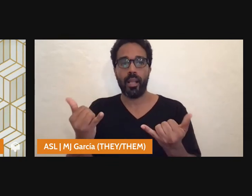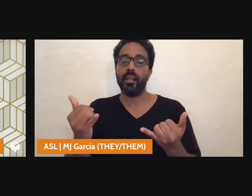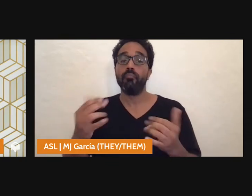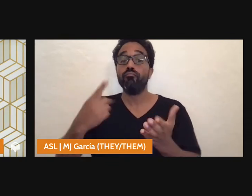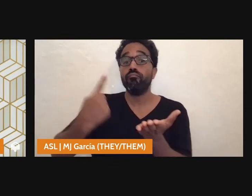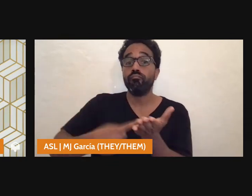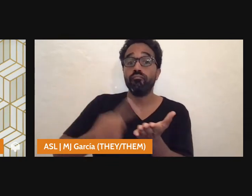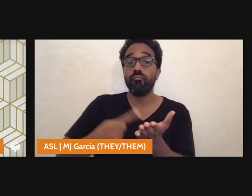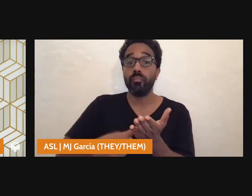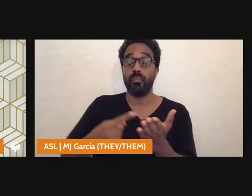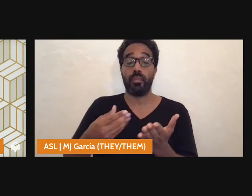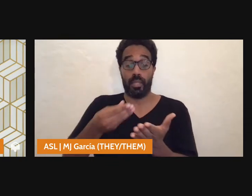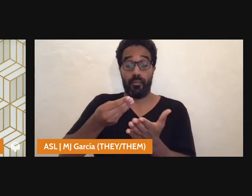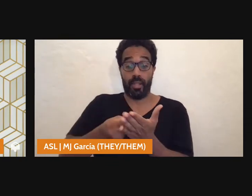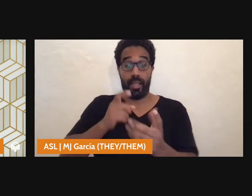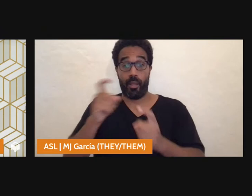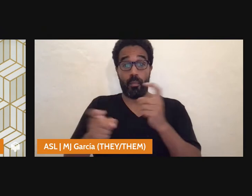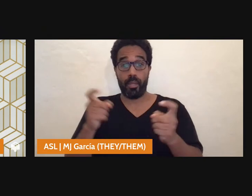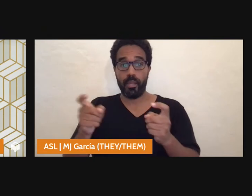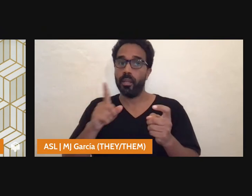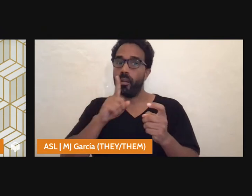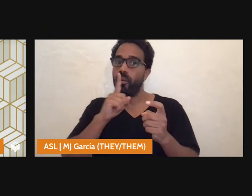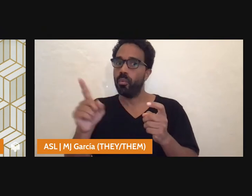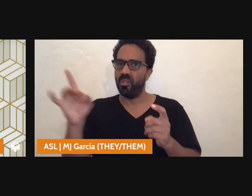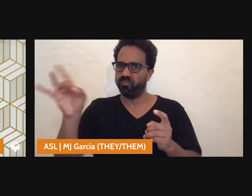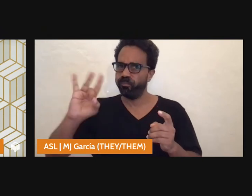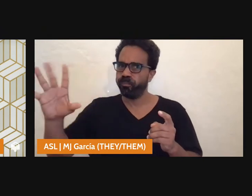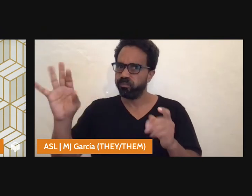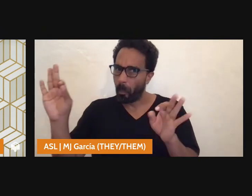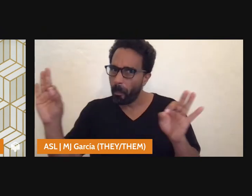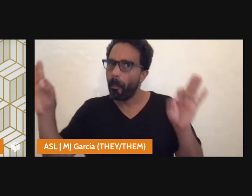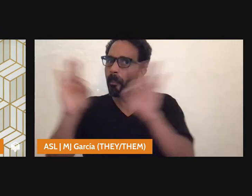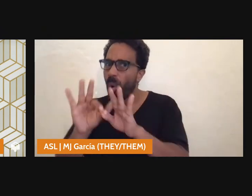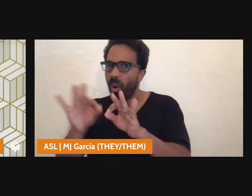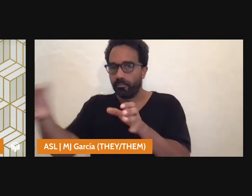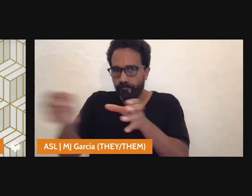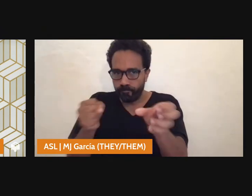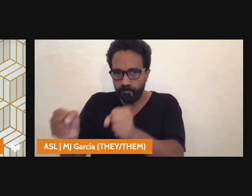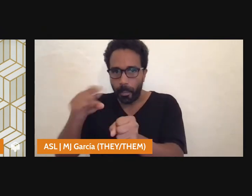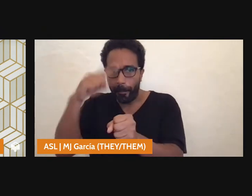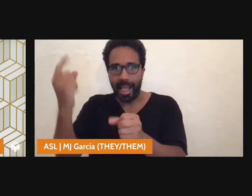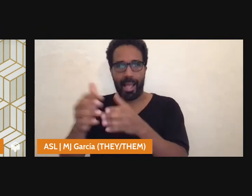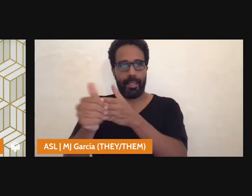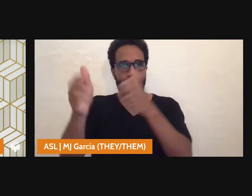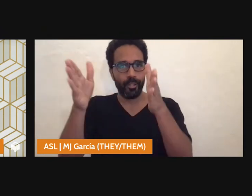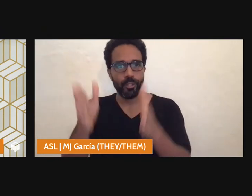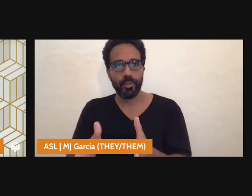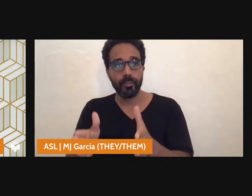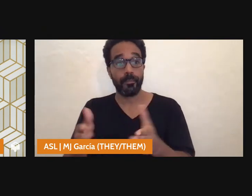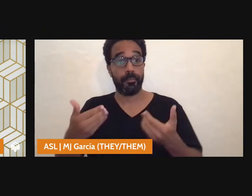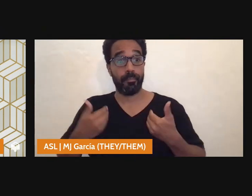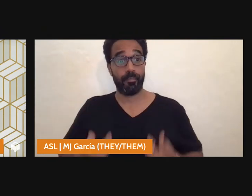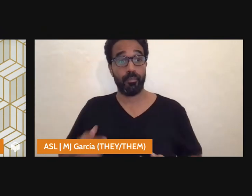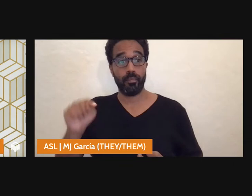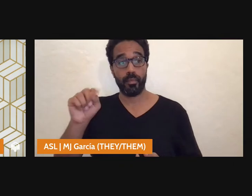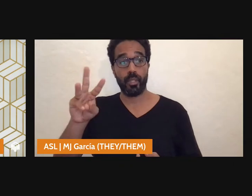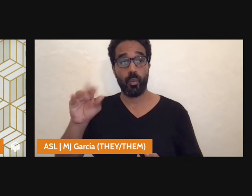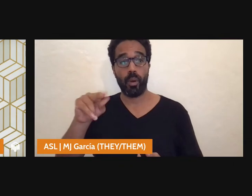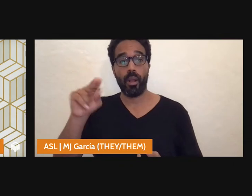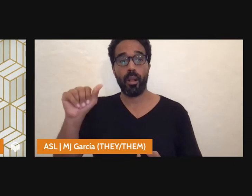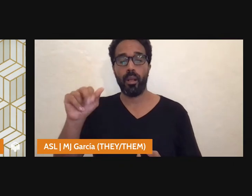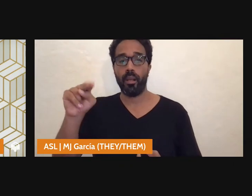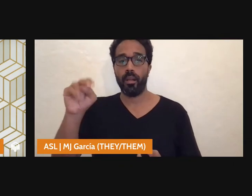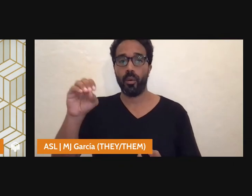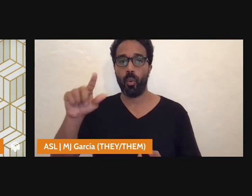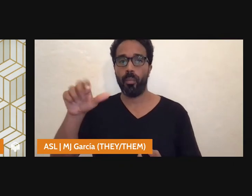Black leadership in philanthropy. My name is Tawana Nobles, and I am your host and moderator today. I am the CEO and one of